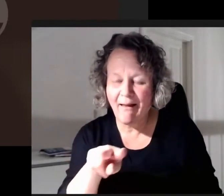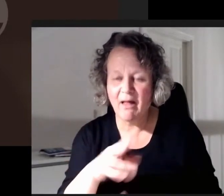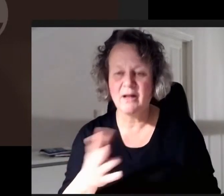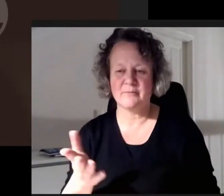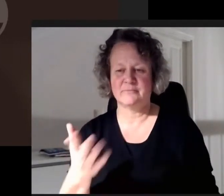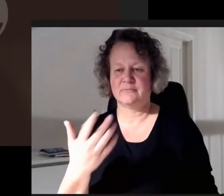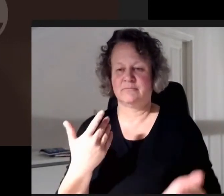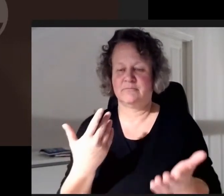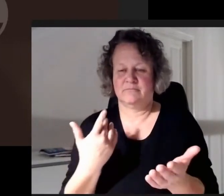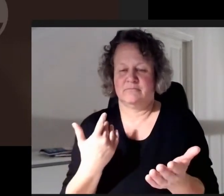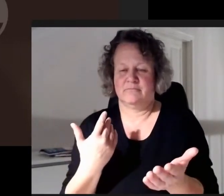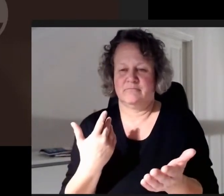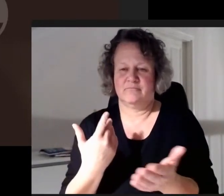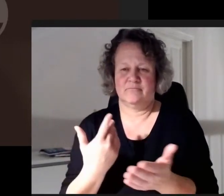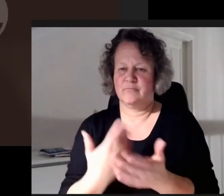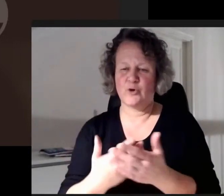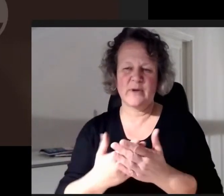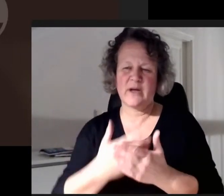is a